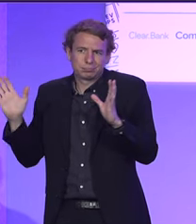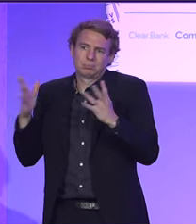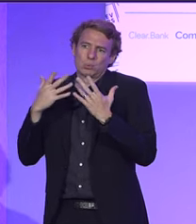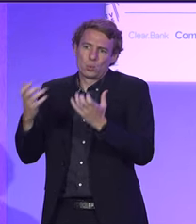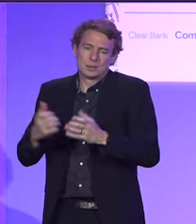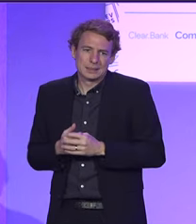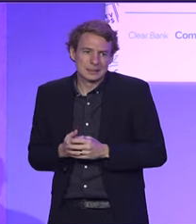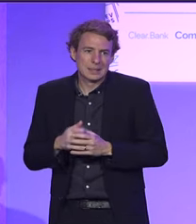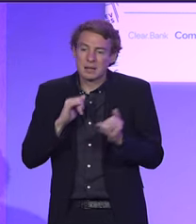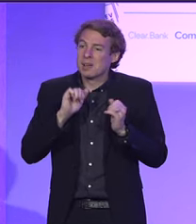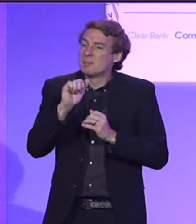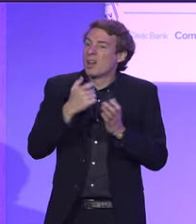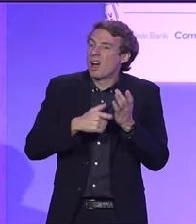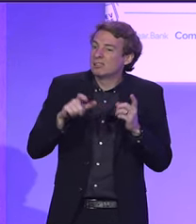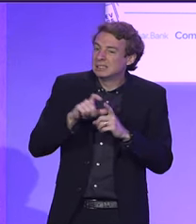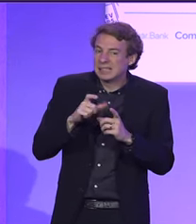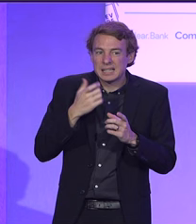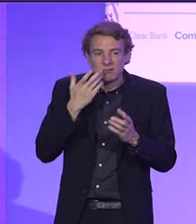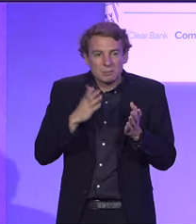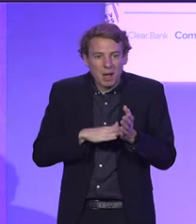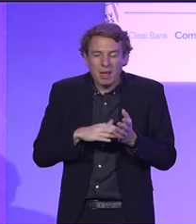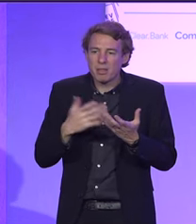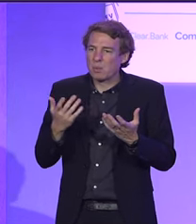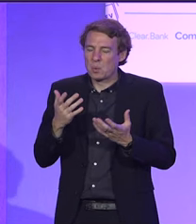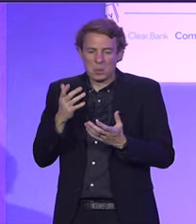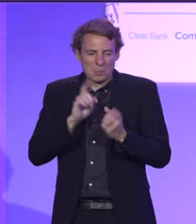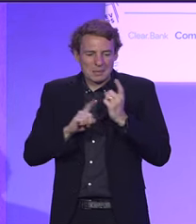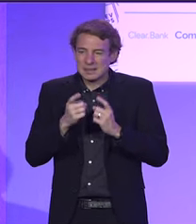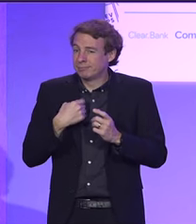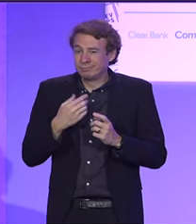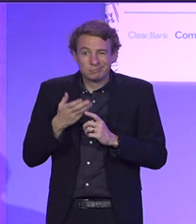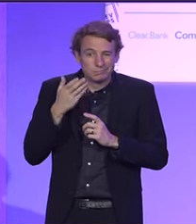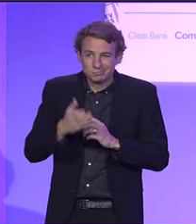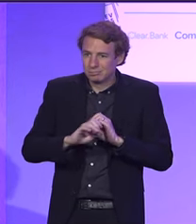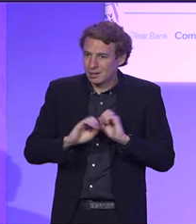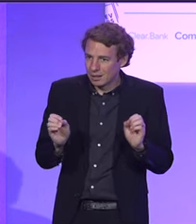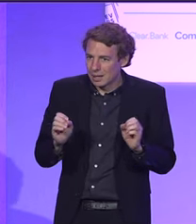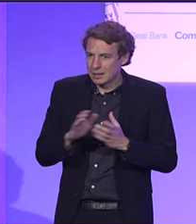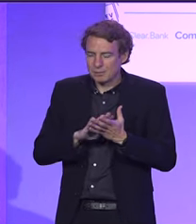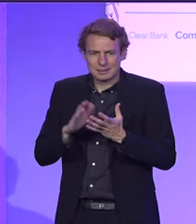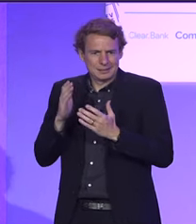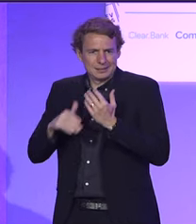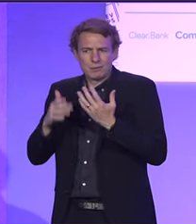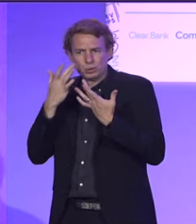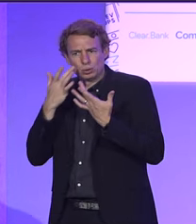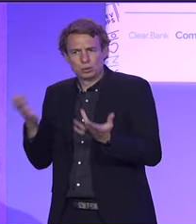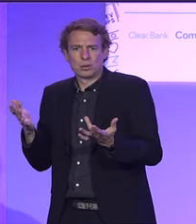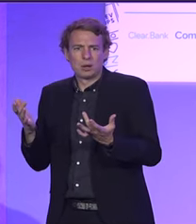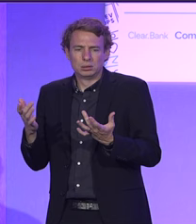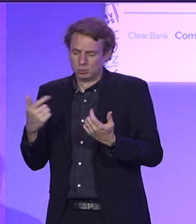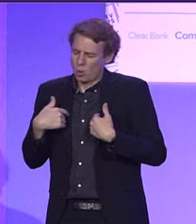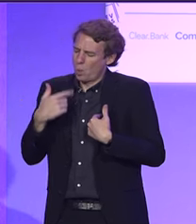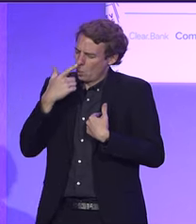or whichever meetings you have, you're never going to get the opportunity to show that you can actually do it. But engaging in community, maybe giving a talk like